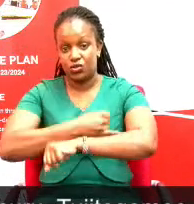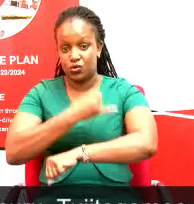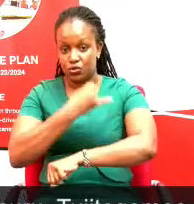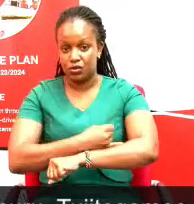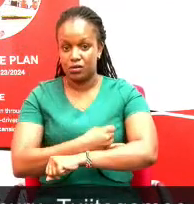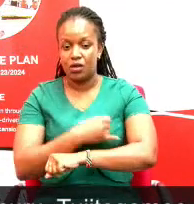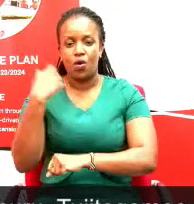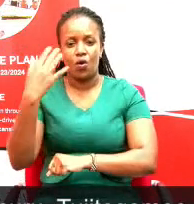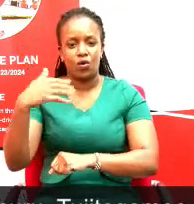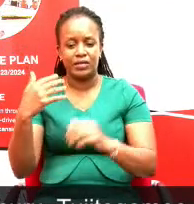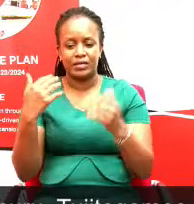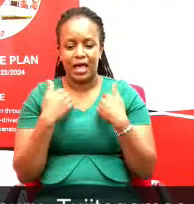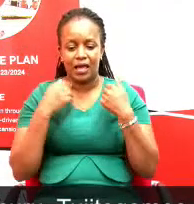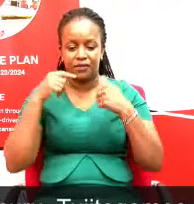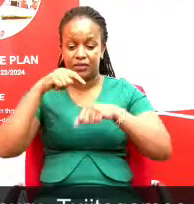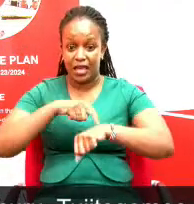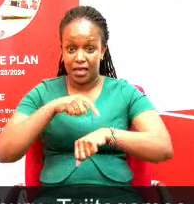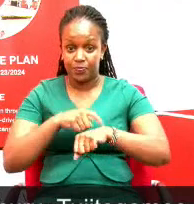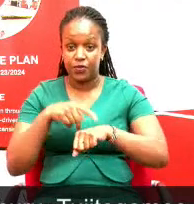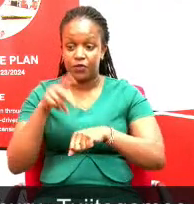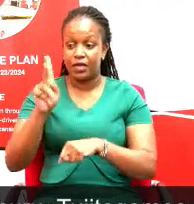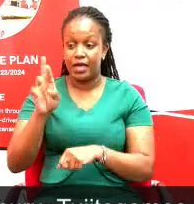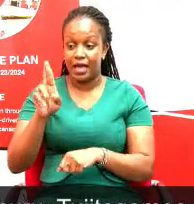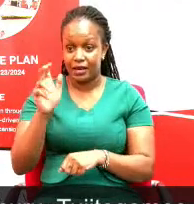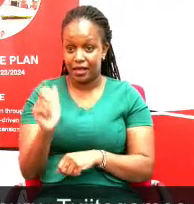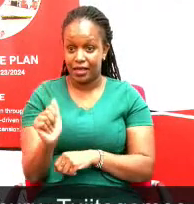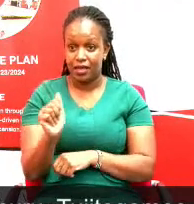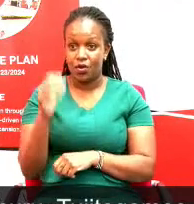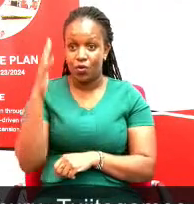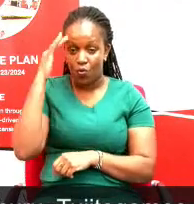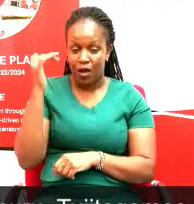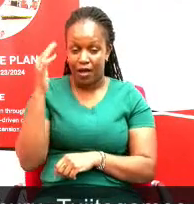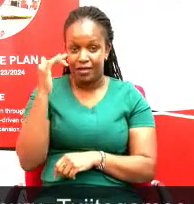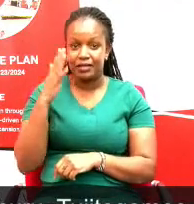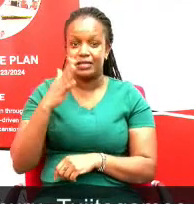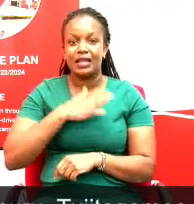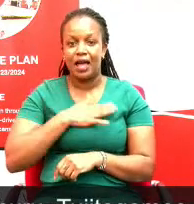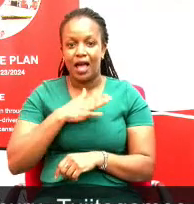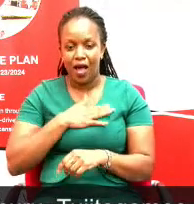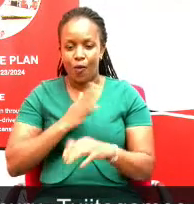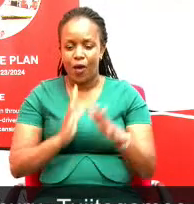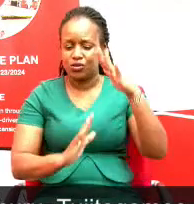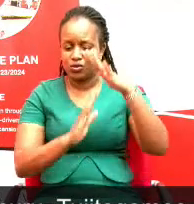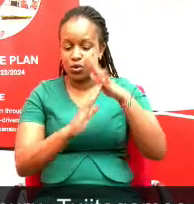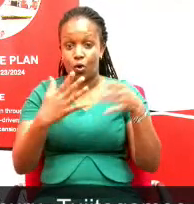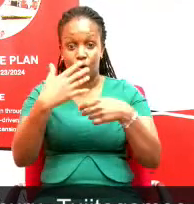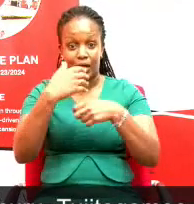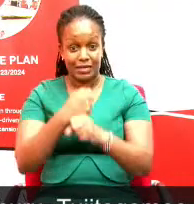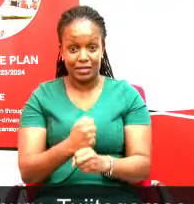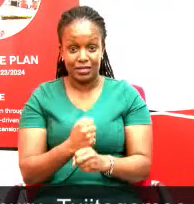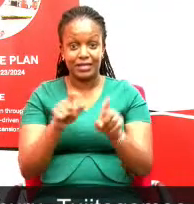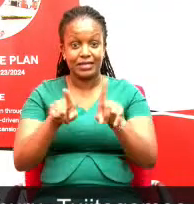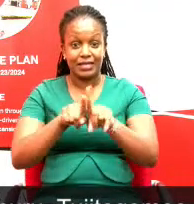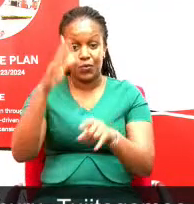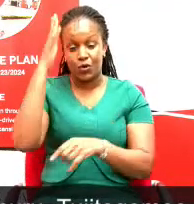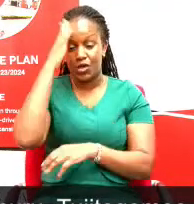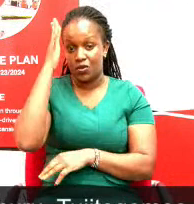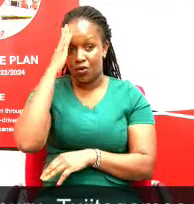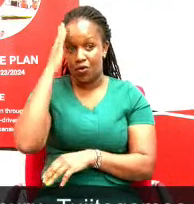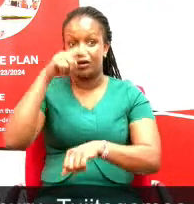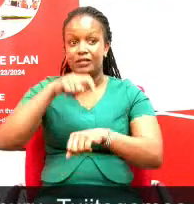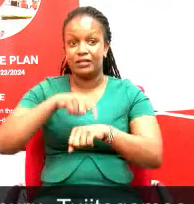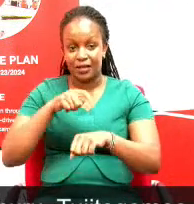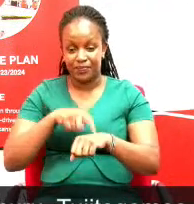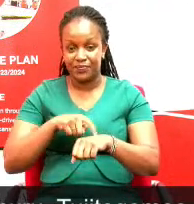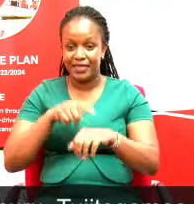they always have time for Kenya Revenue Authority because this is our premier organization, and we know wherever they set